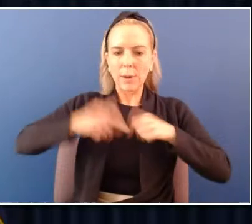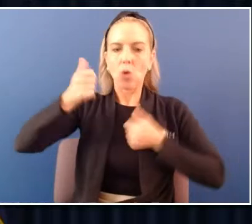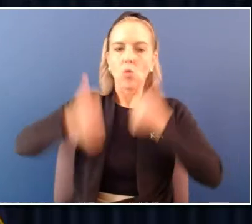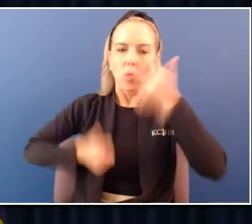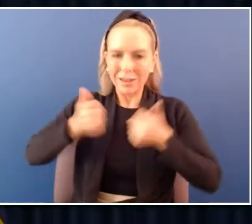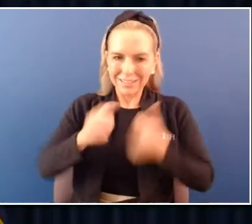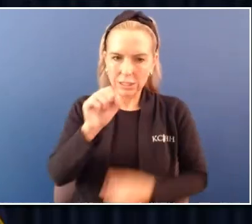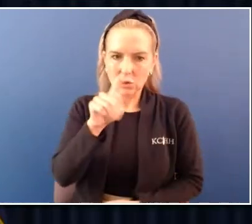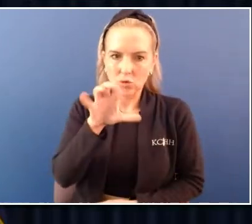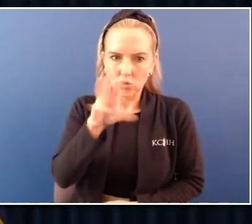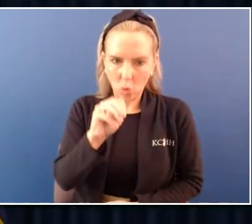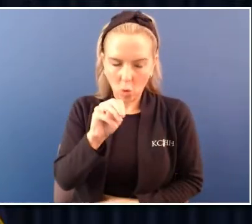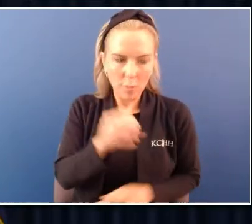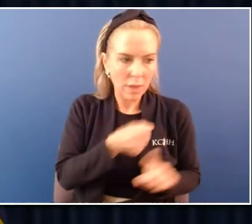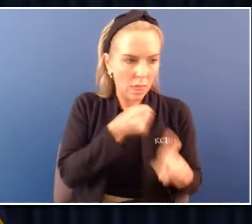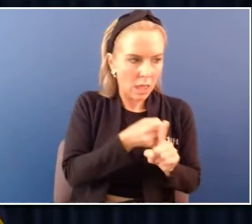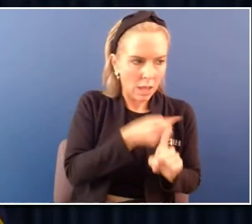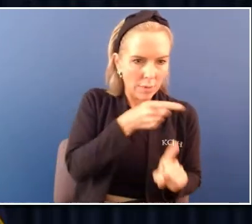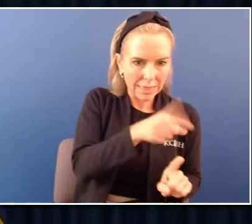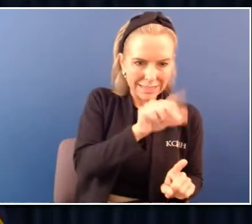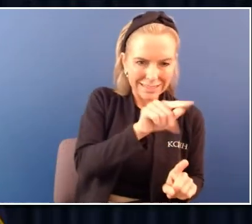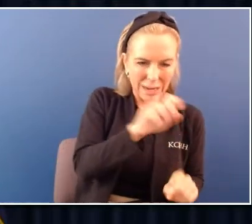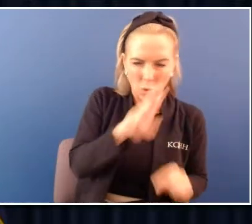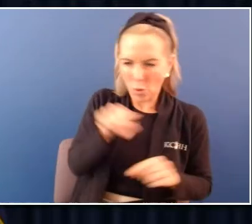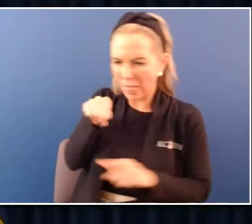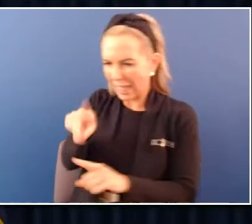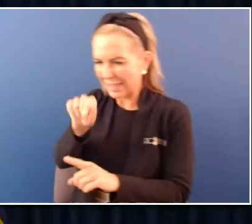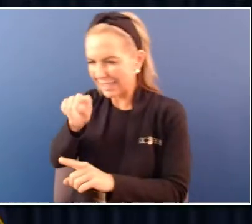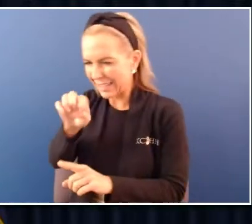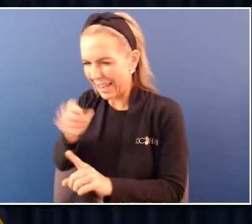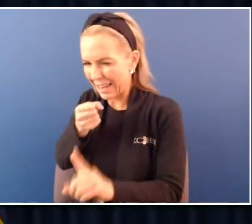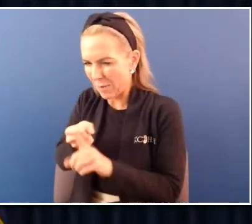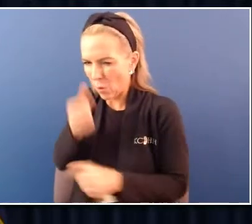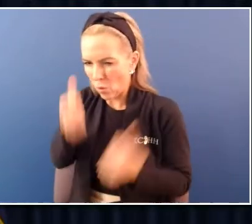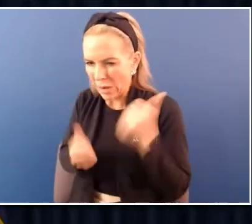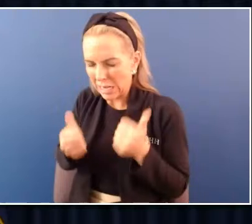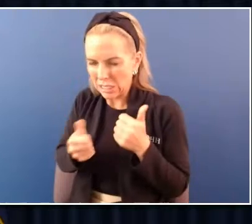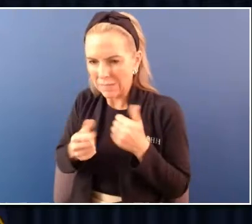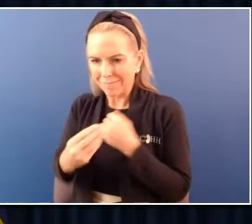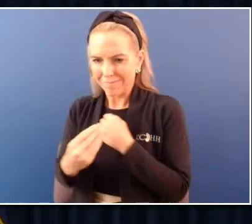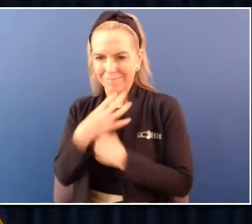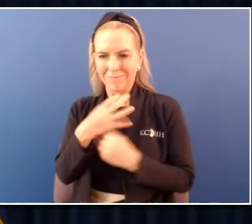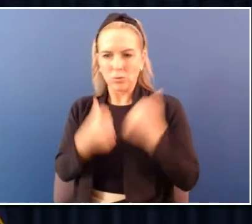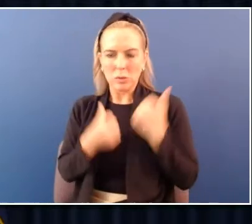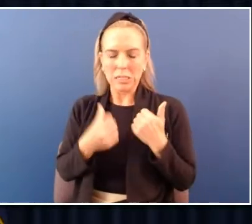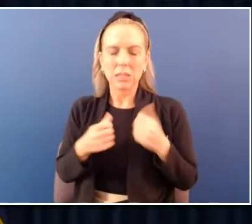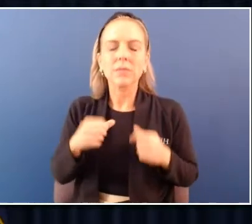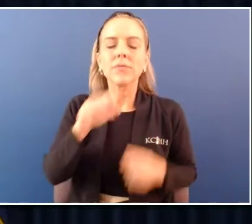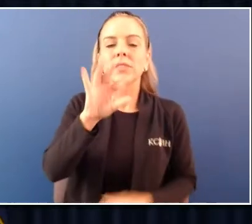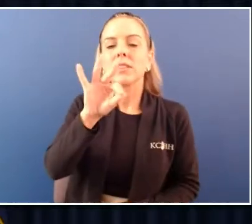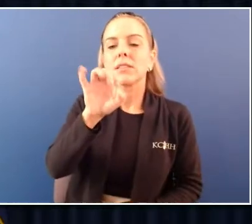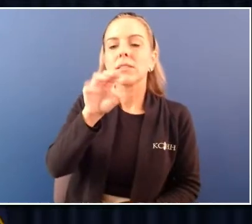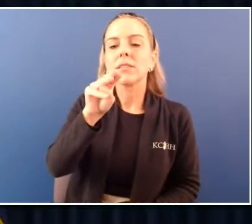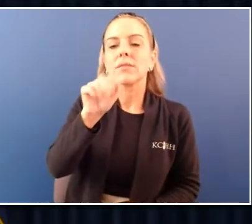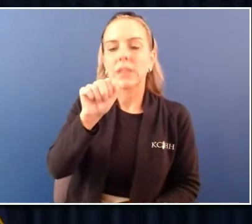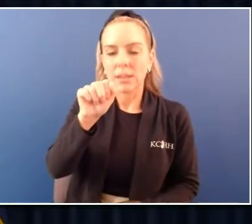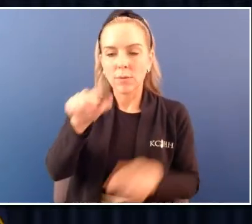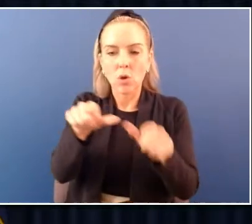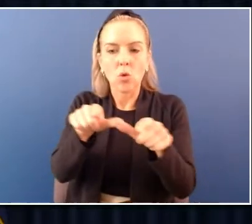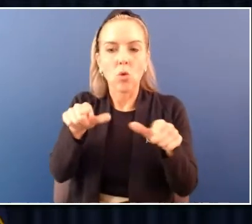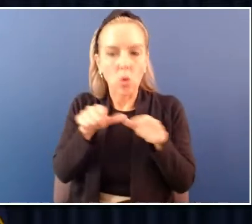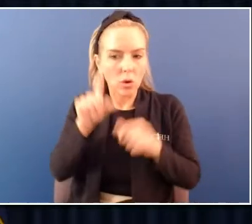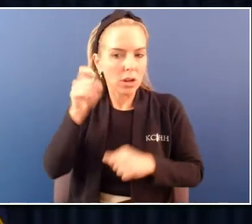that may have impacted them, where we are and what's available. FEMA, local government, and